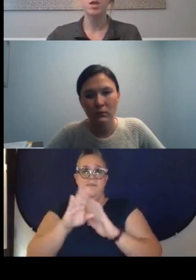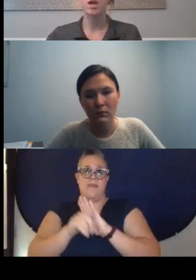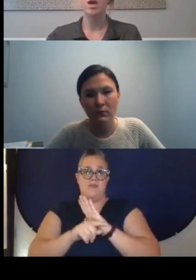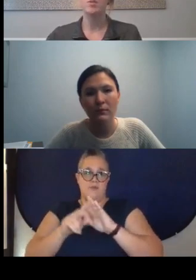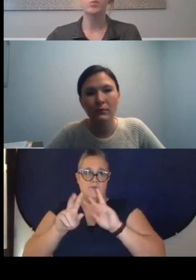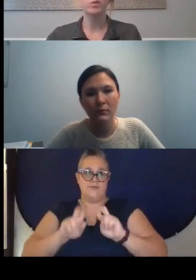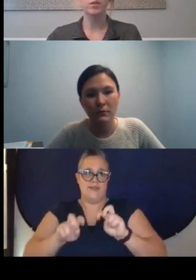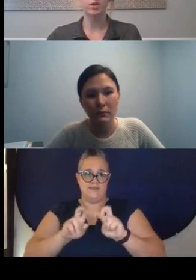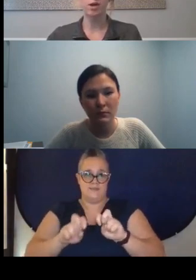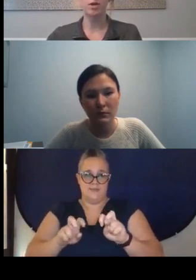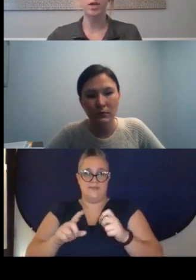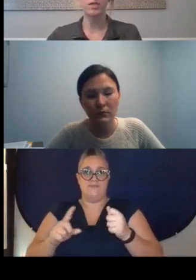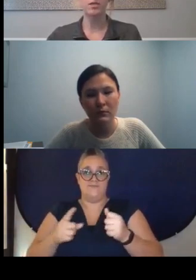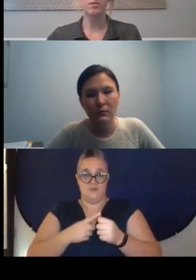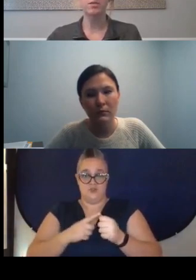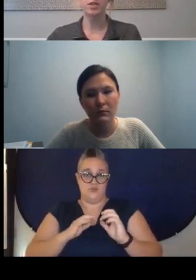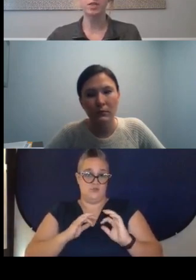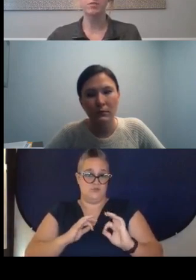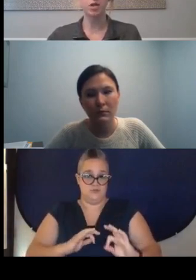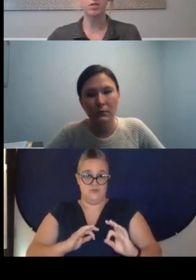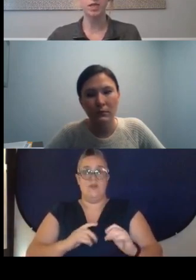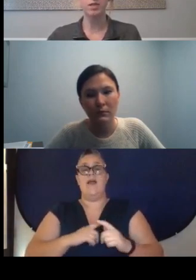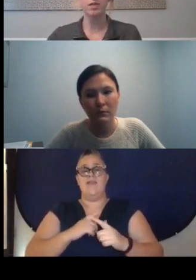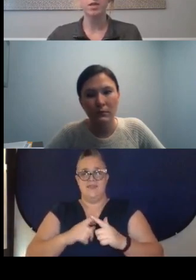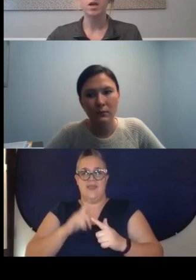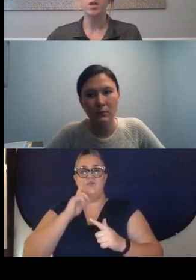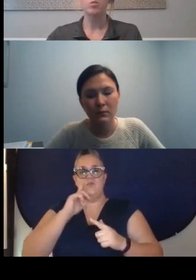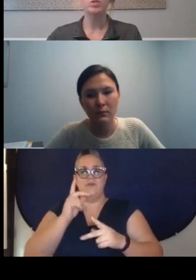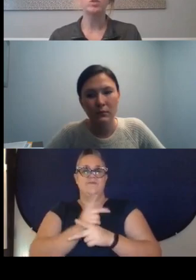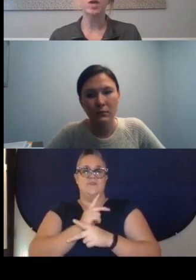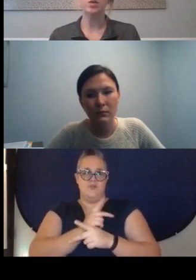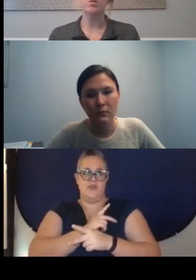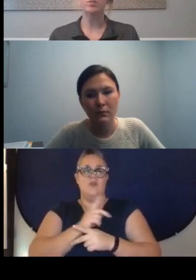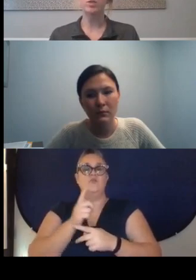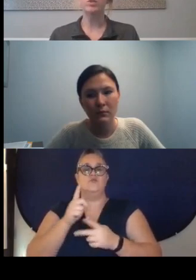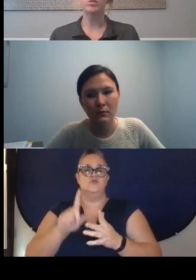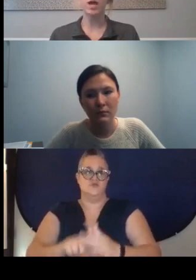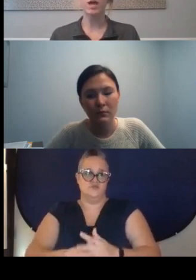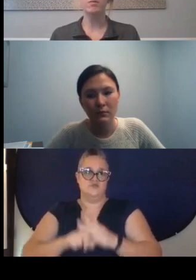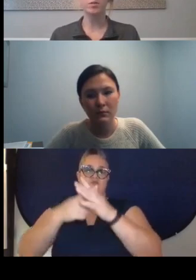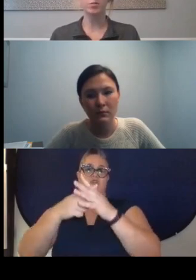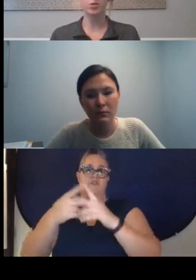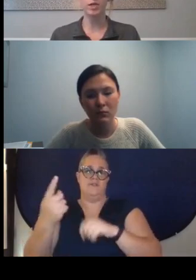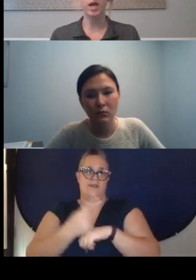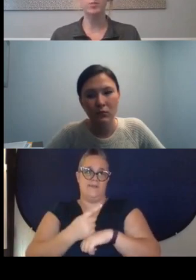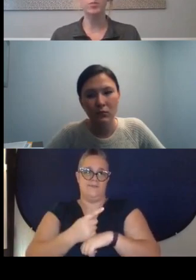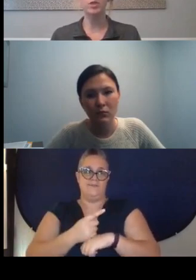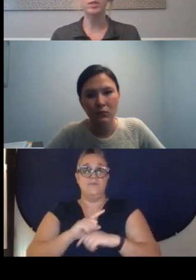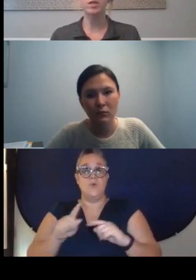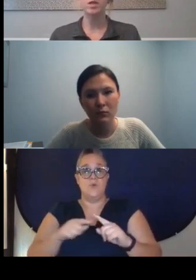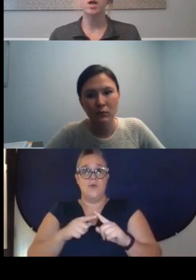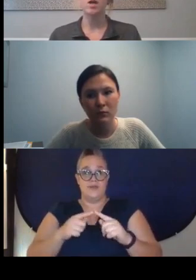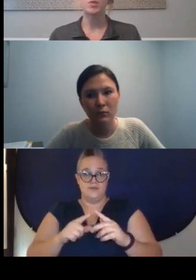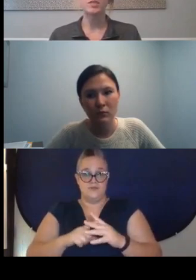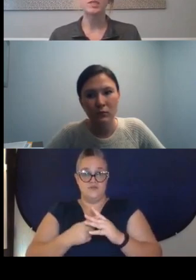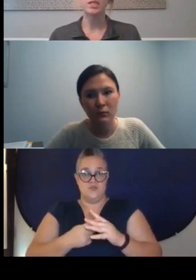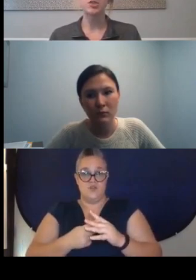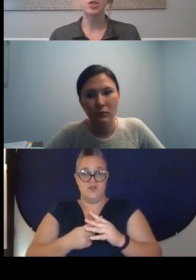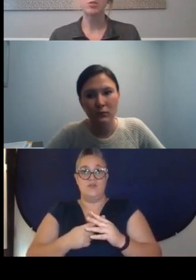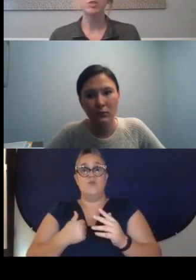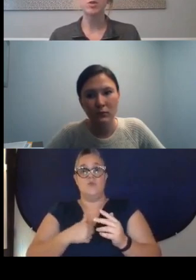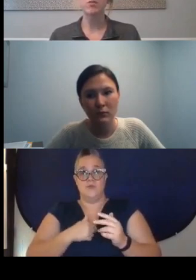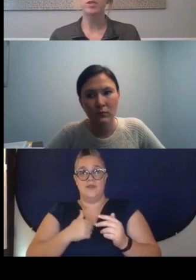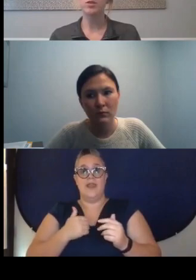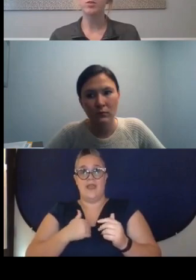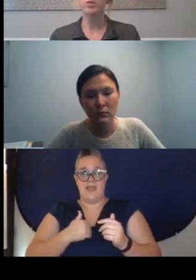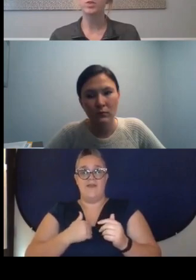started and we'd figure out a definitive start date. Once you got going, we do have an employee onboarding presentation